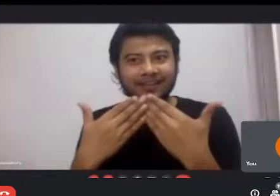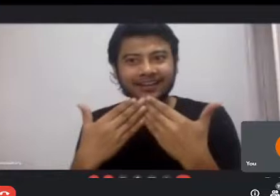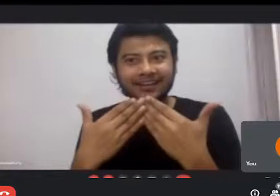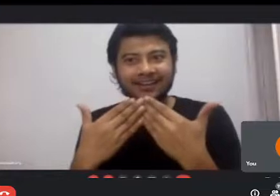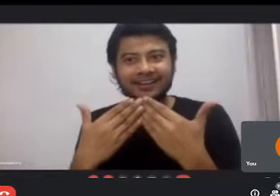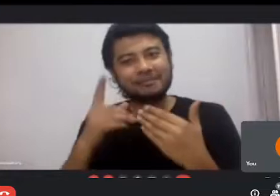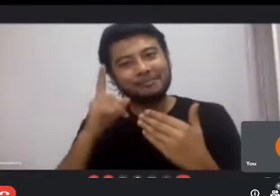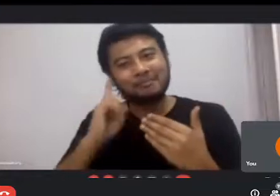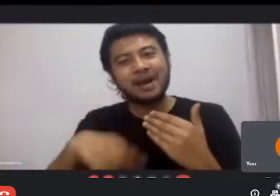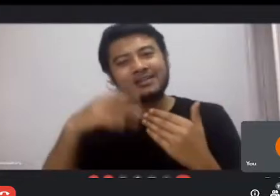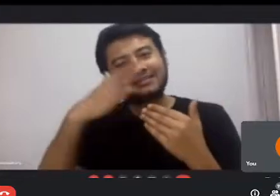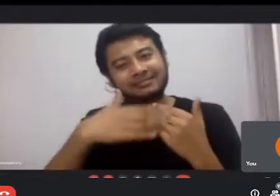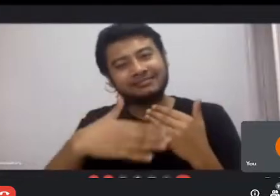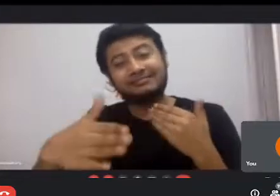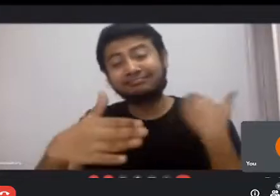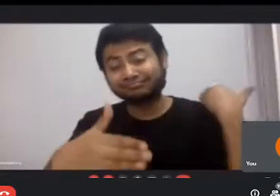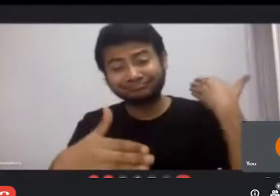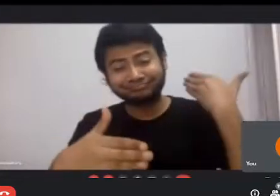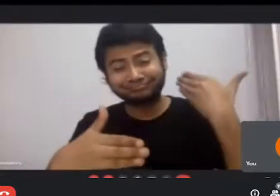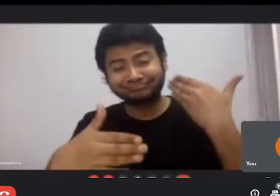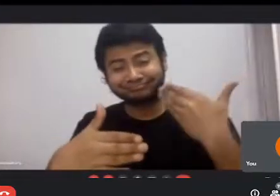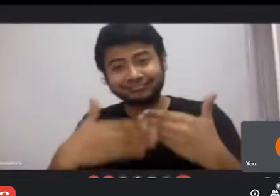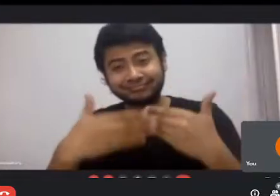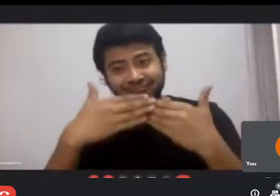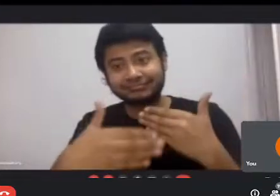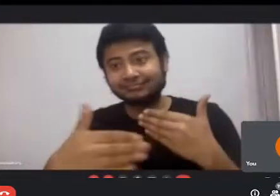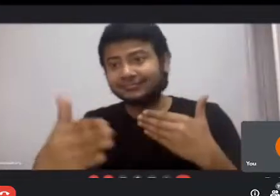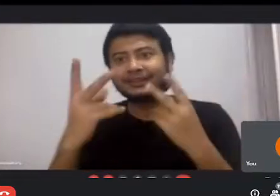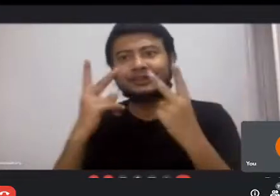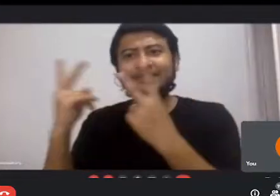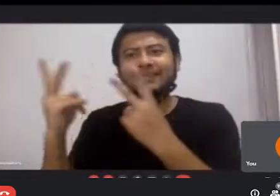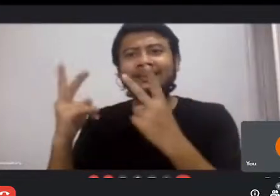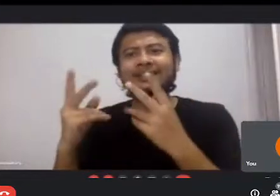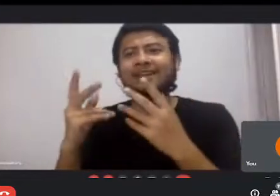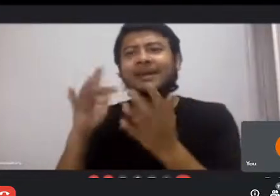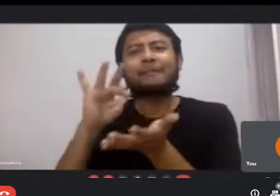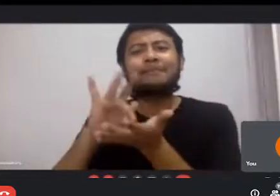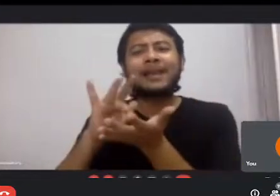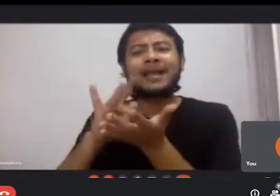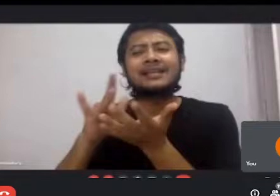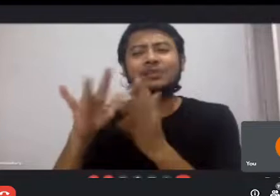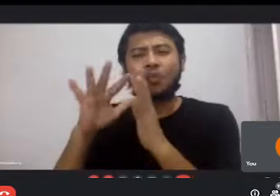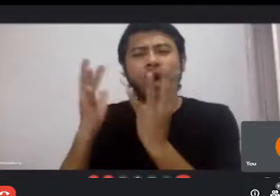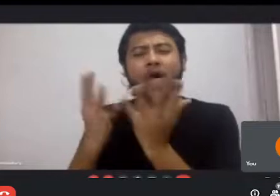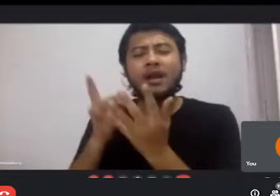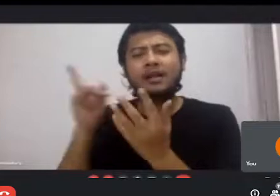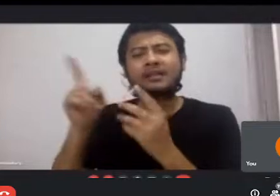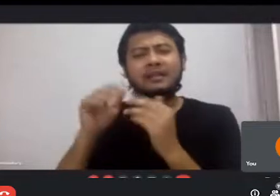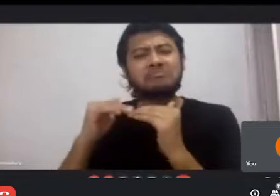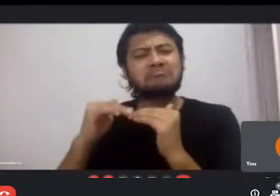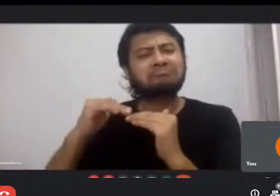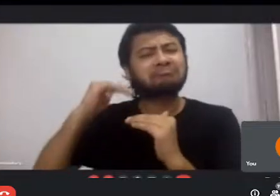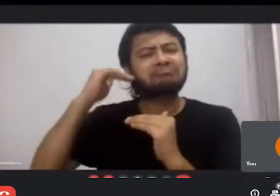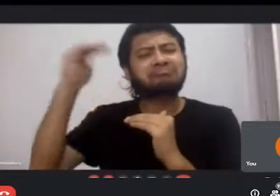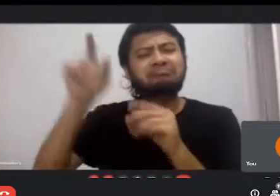well-resourced countries, it's still a problem. There is a particularly